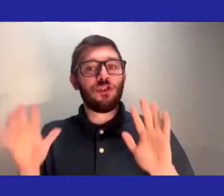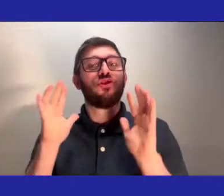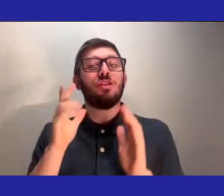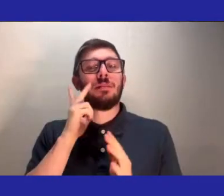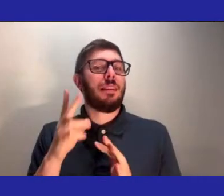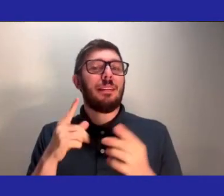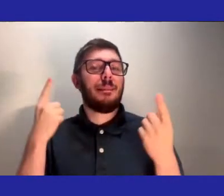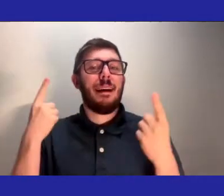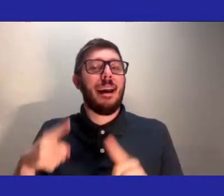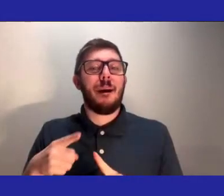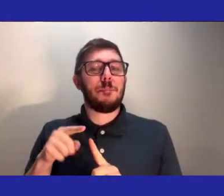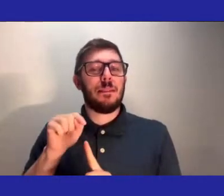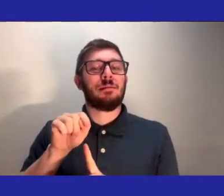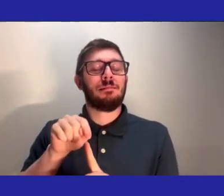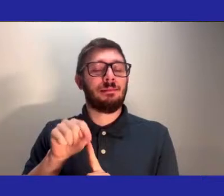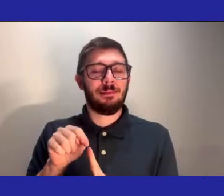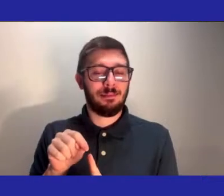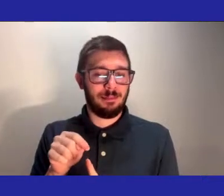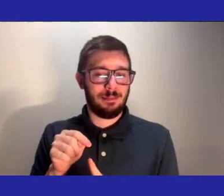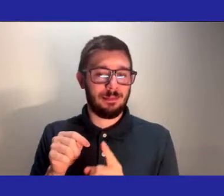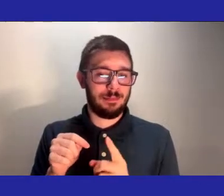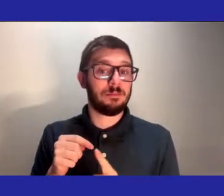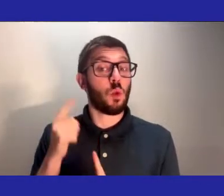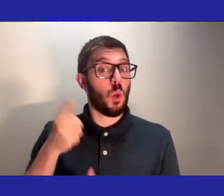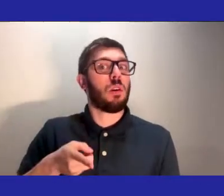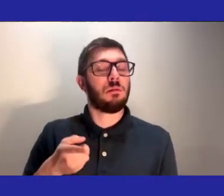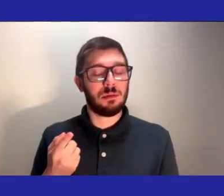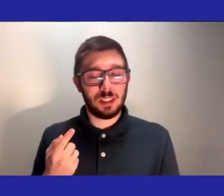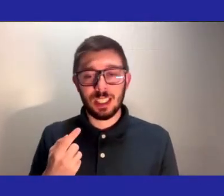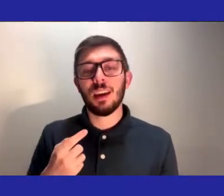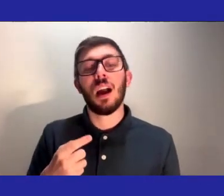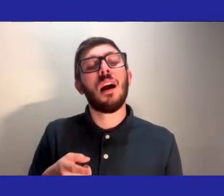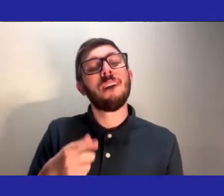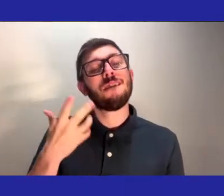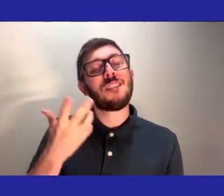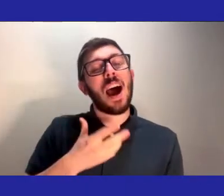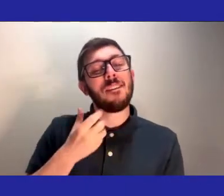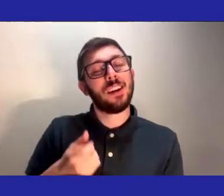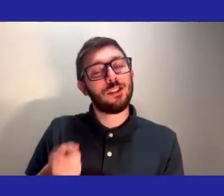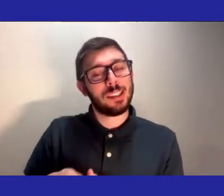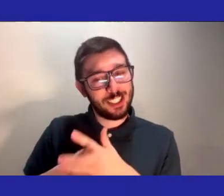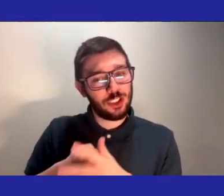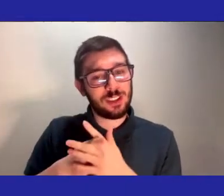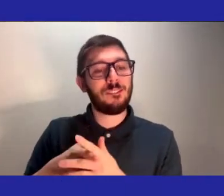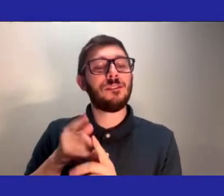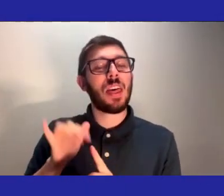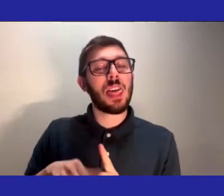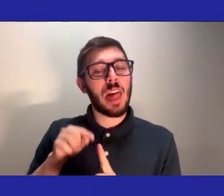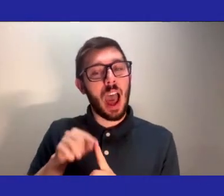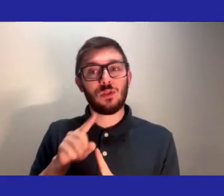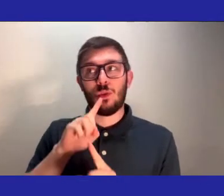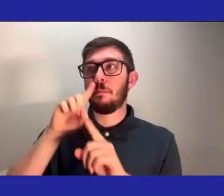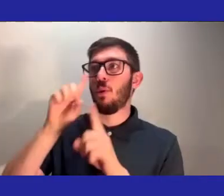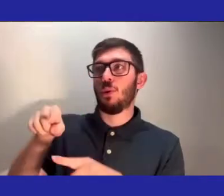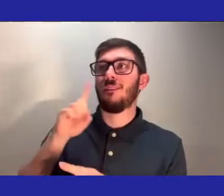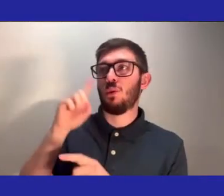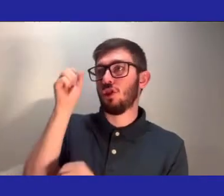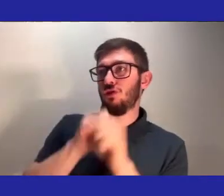did there. This initiative, which is the 5-year initiative, is actually reported at the strategic committee of the